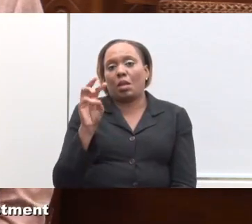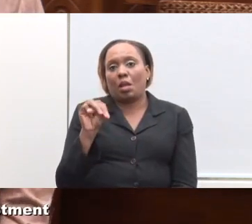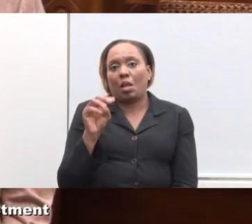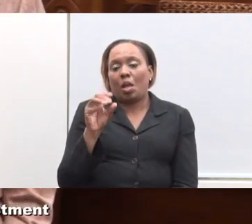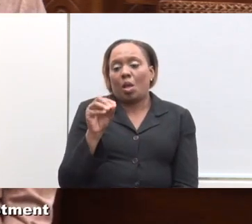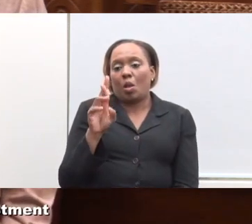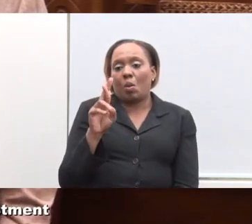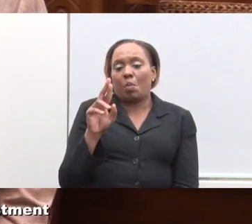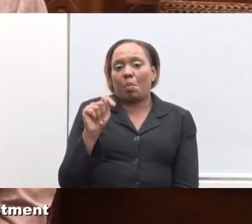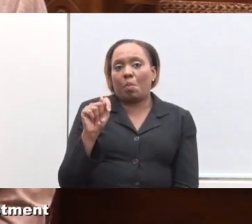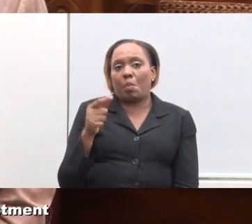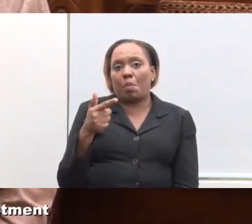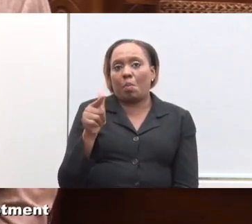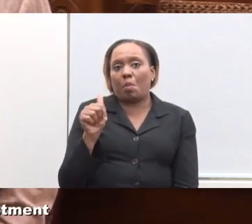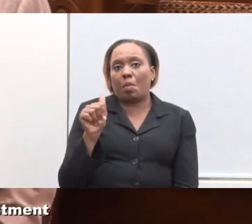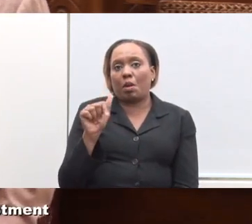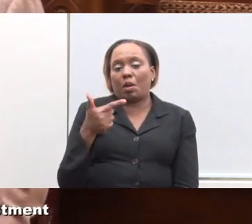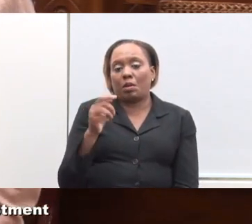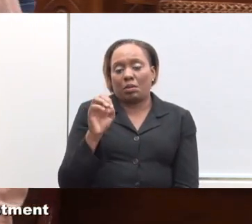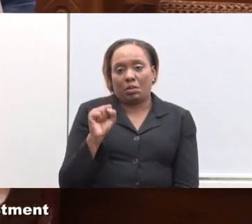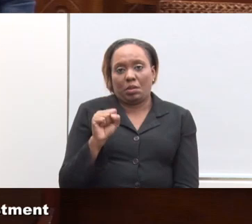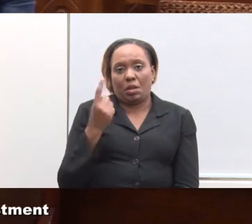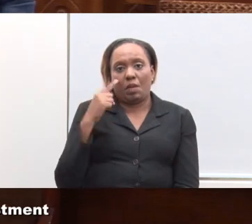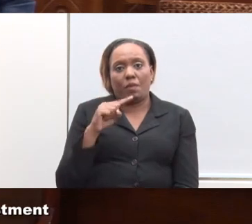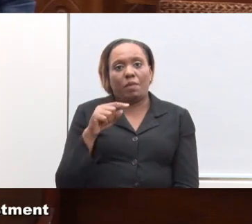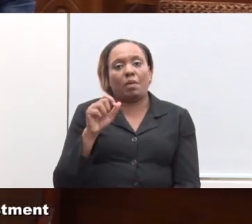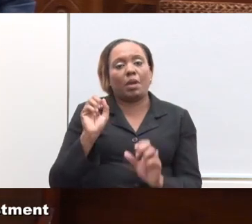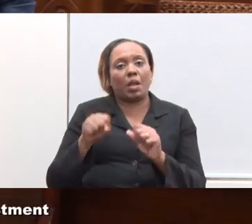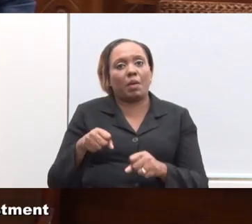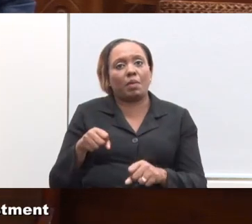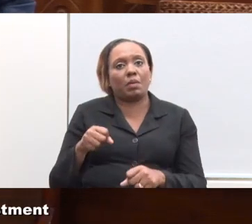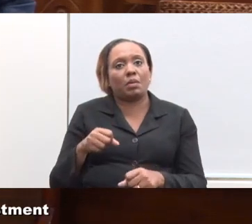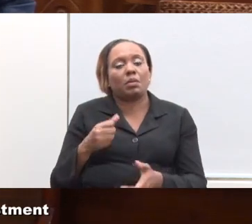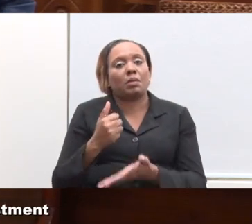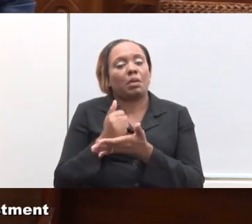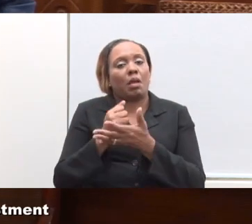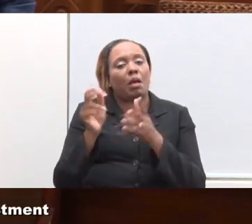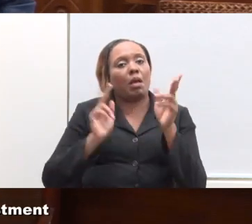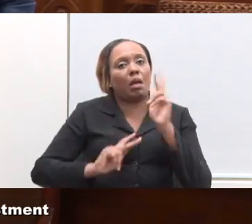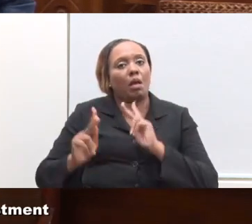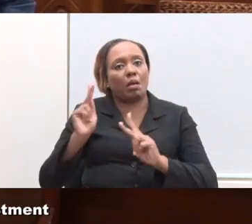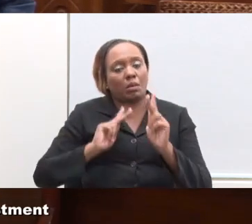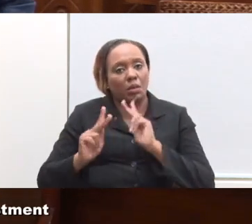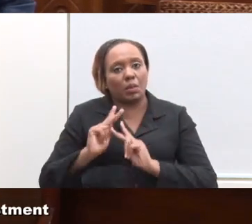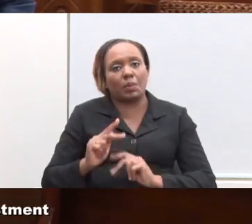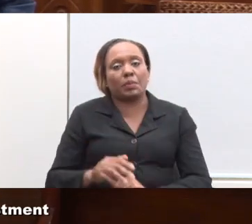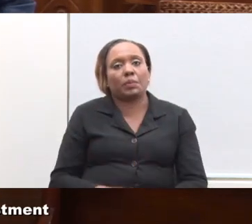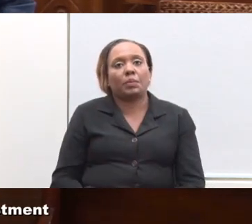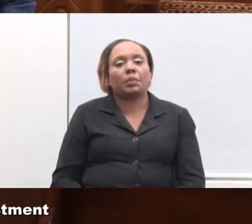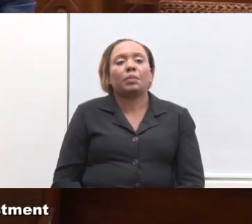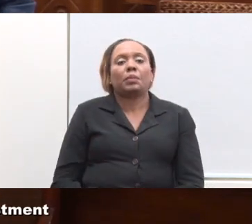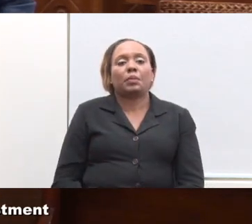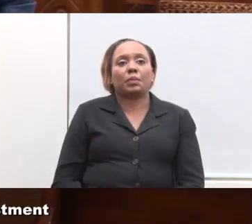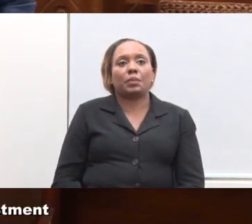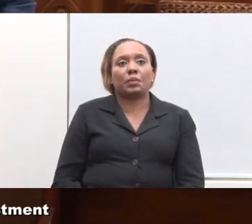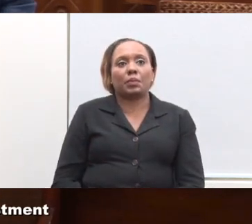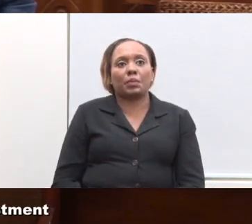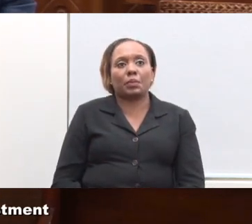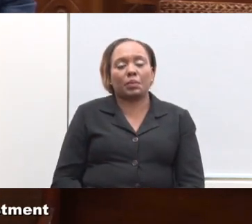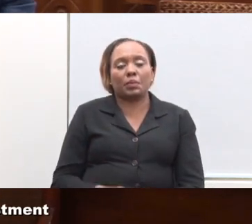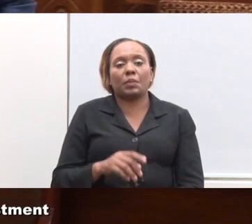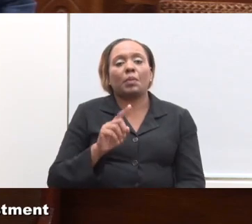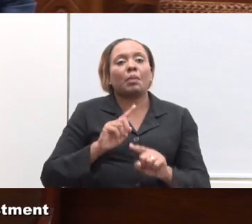working capital in order to be able to help people keep their heads above water. But we will remain engaged